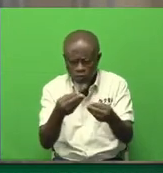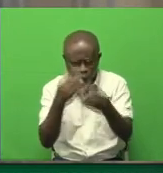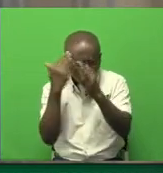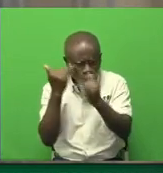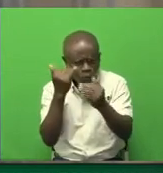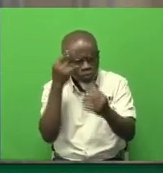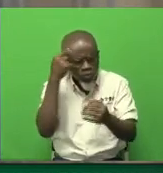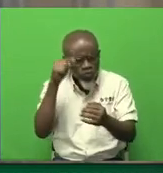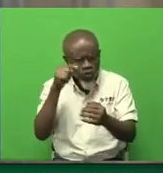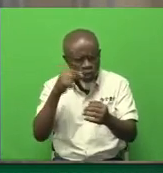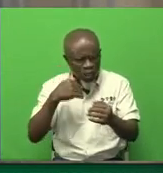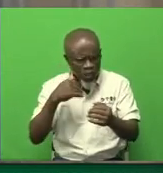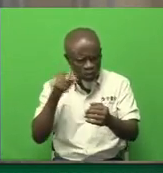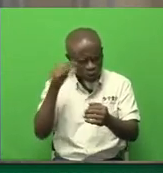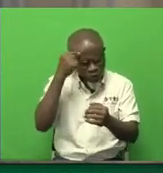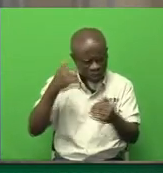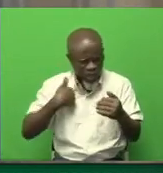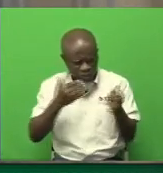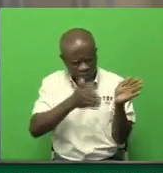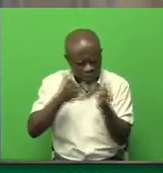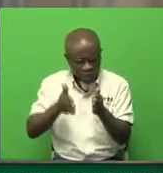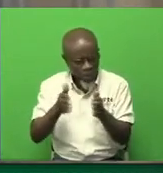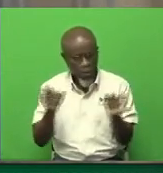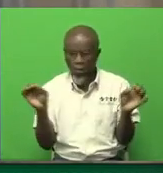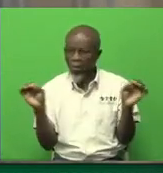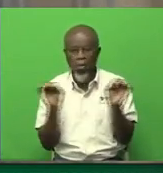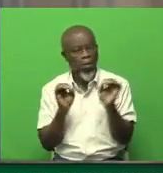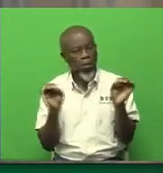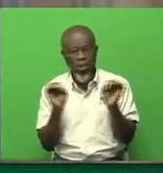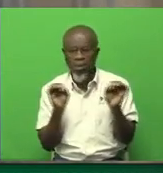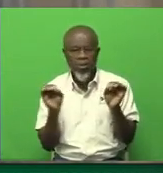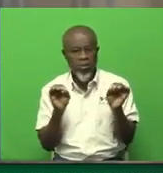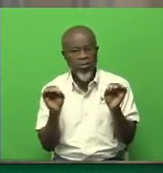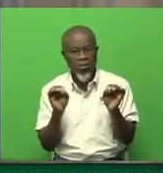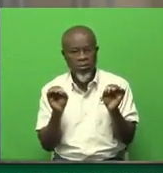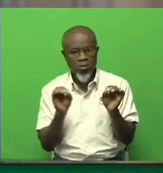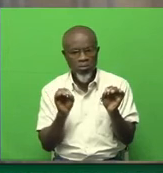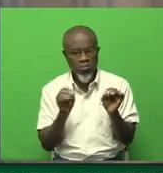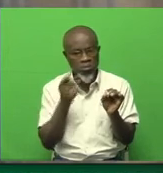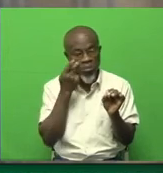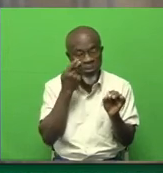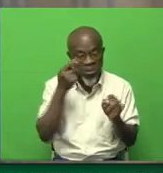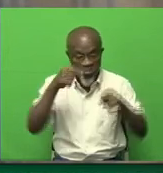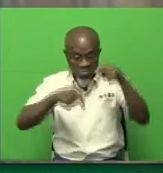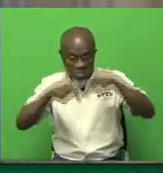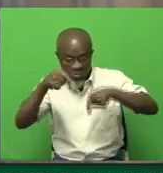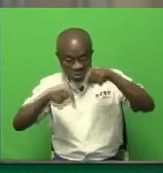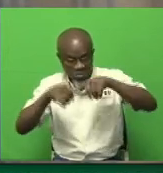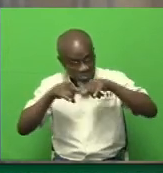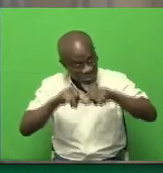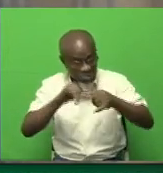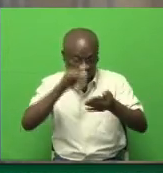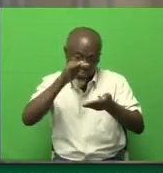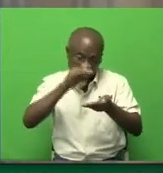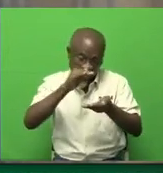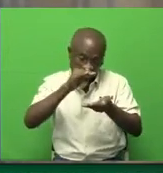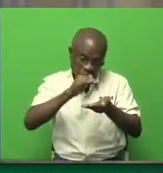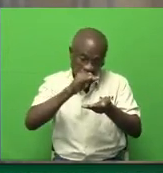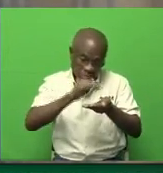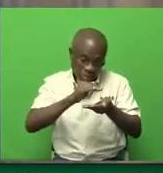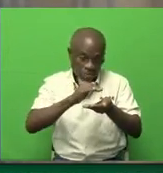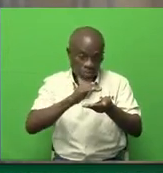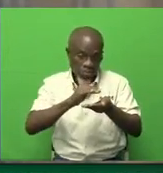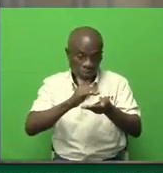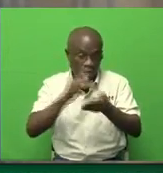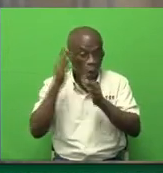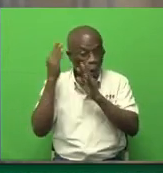government has a plan outside of remaining independent on the declining energy sector hoping and praying that we will